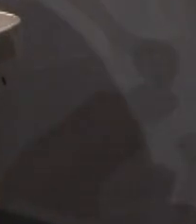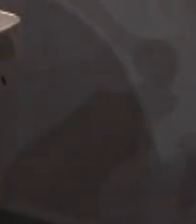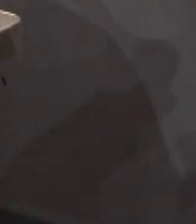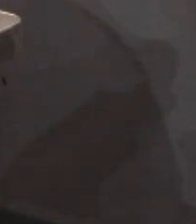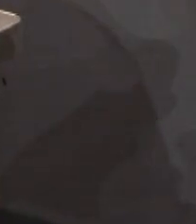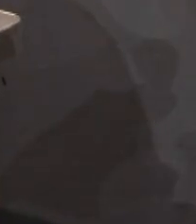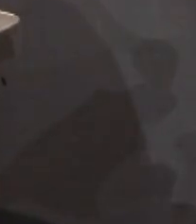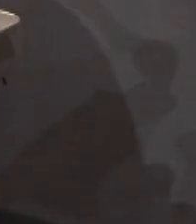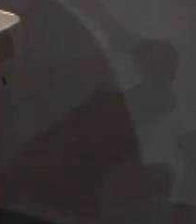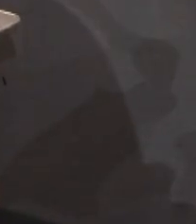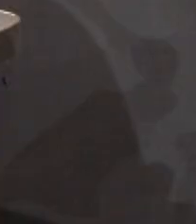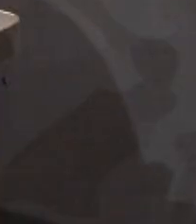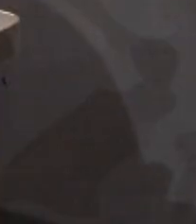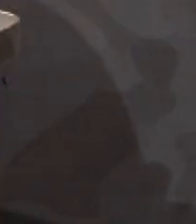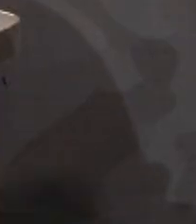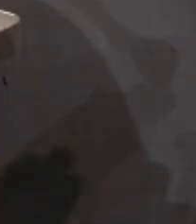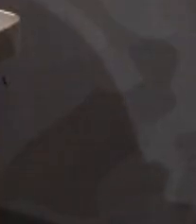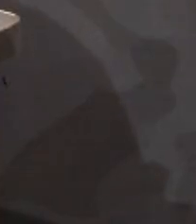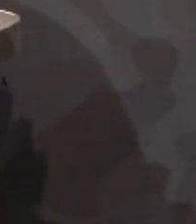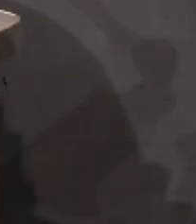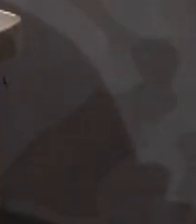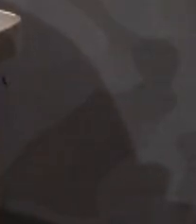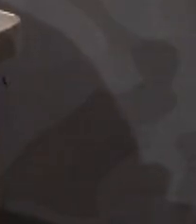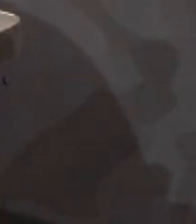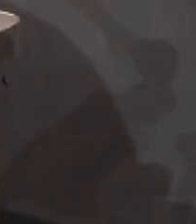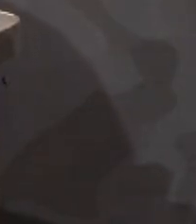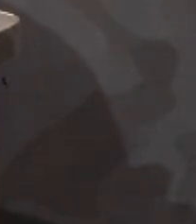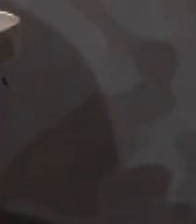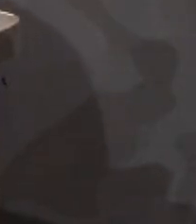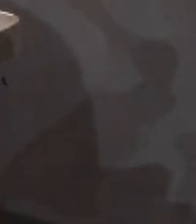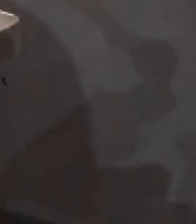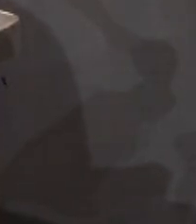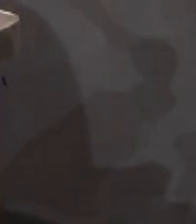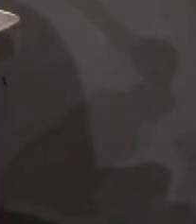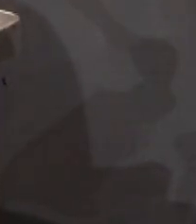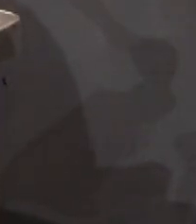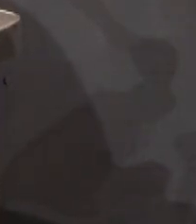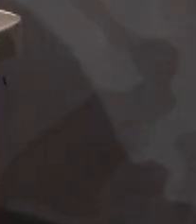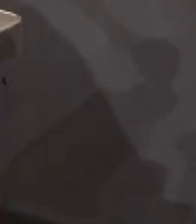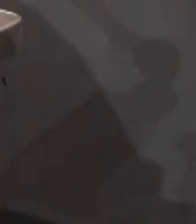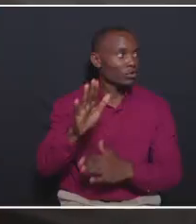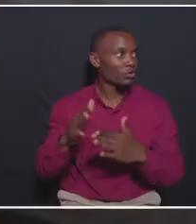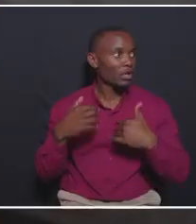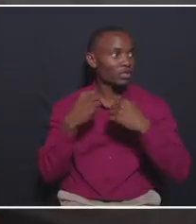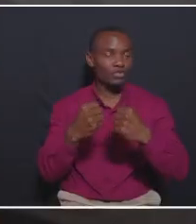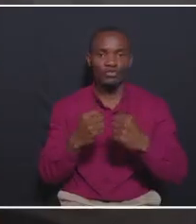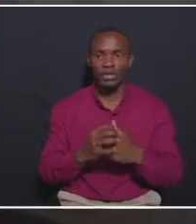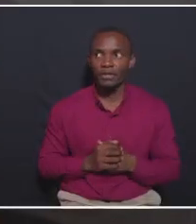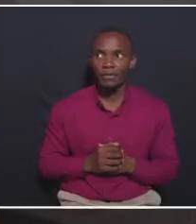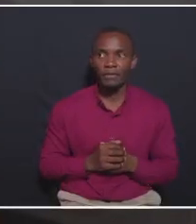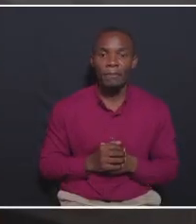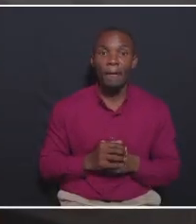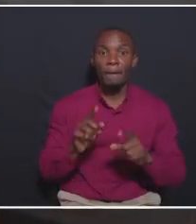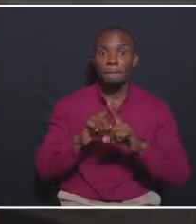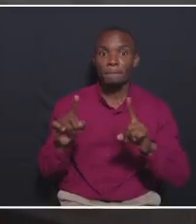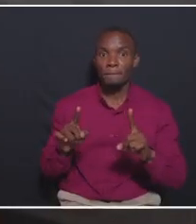to be diverse so that you know what are your strengths. Are you more into long form narrative editing or into the short form? But